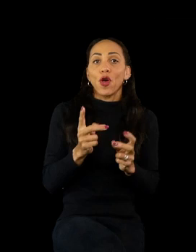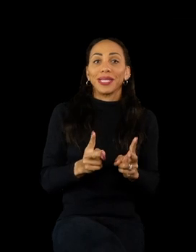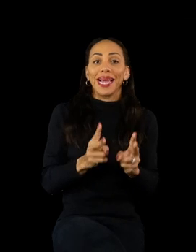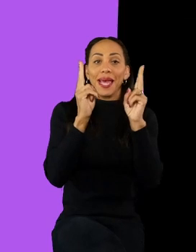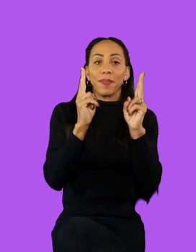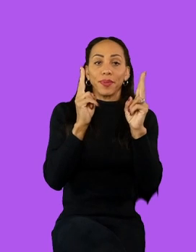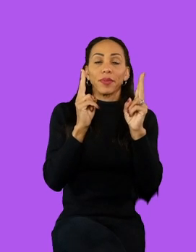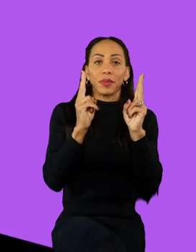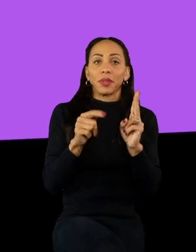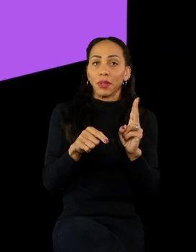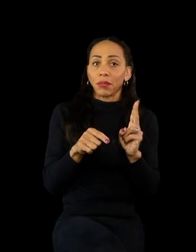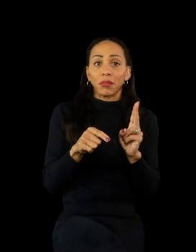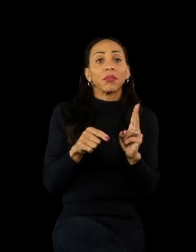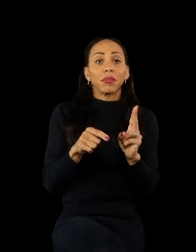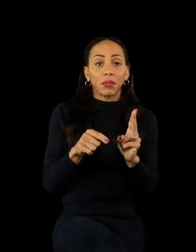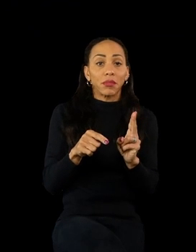There we